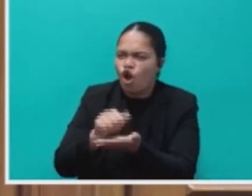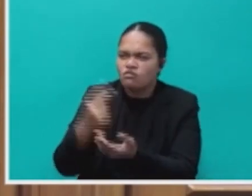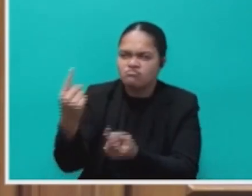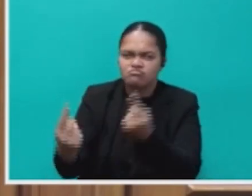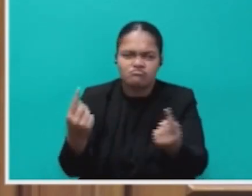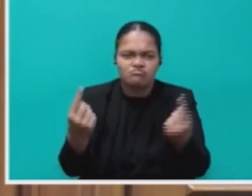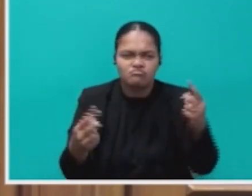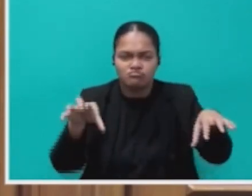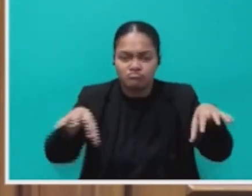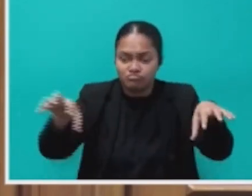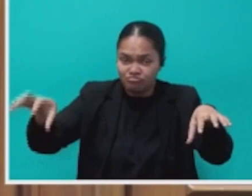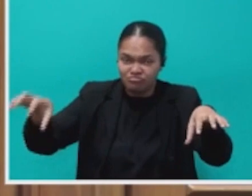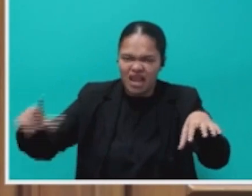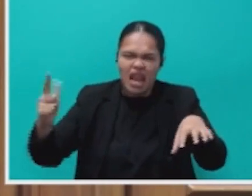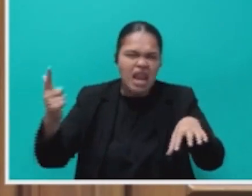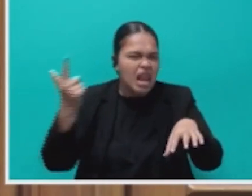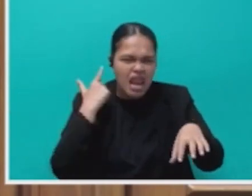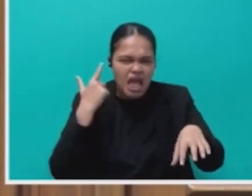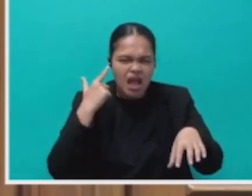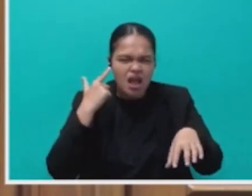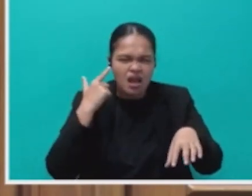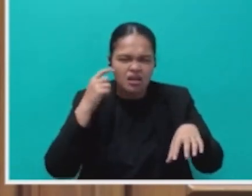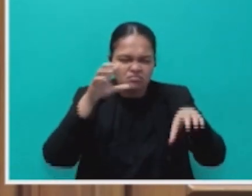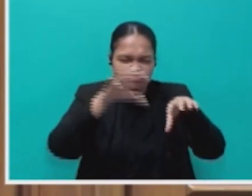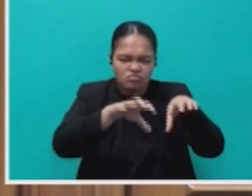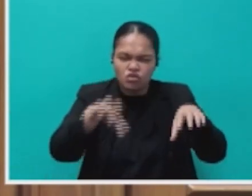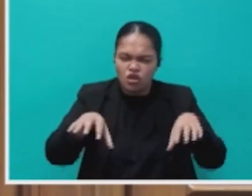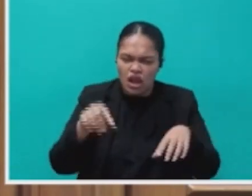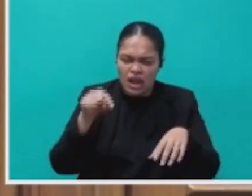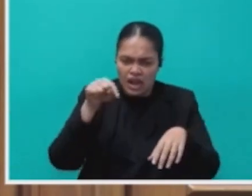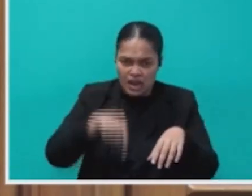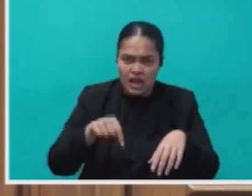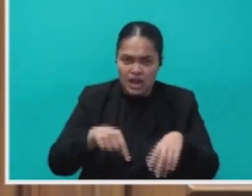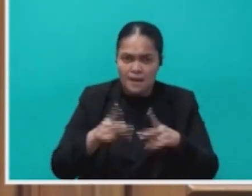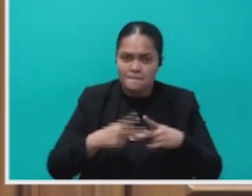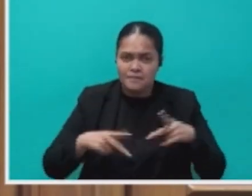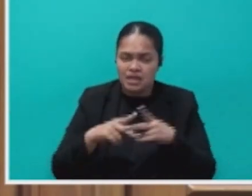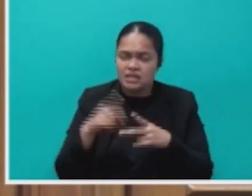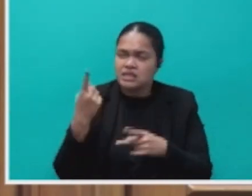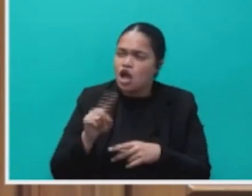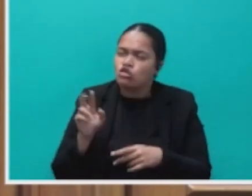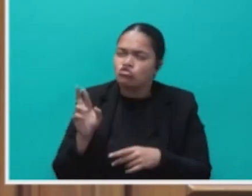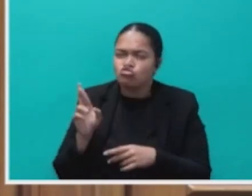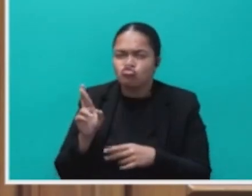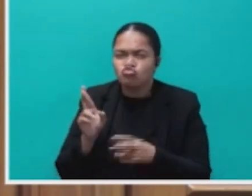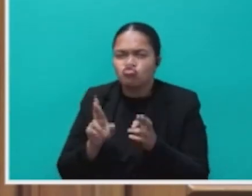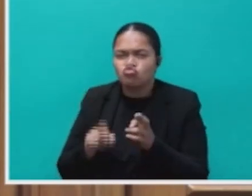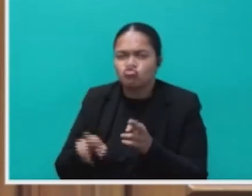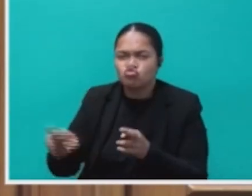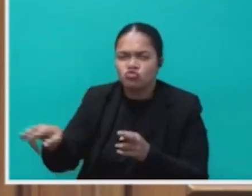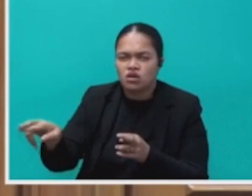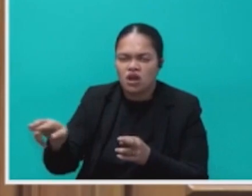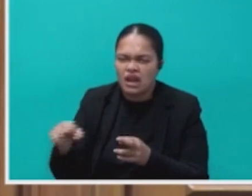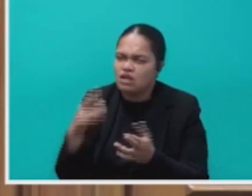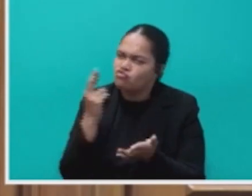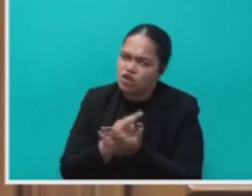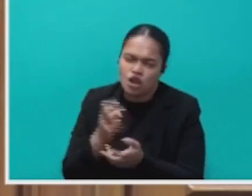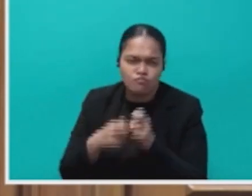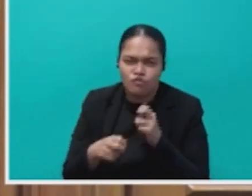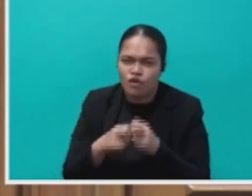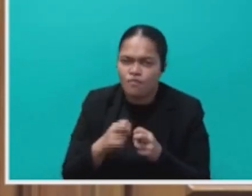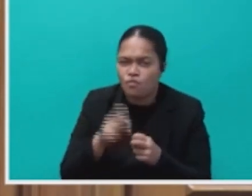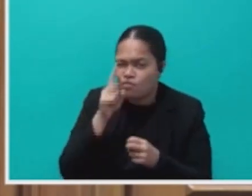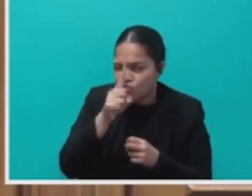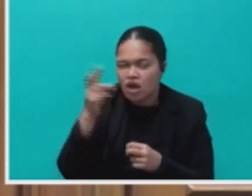of agencies in both the urban and the rural has become a real problem, and is one of